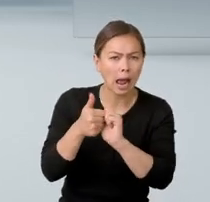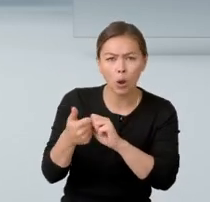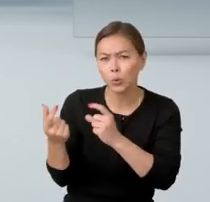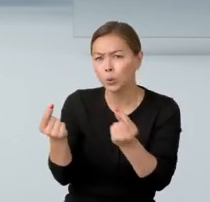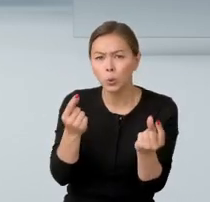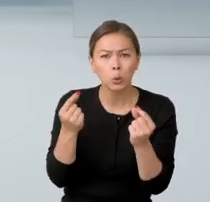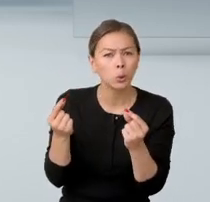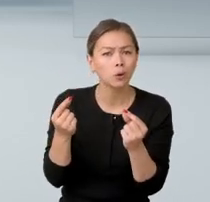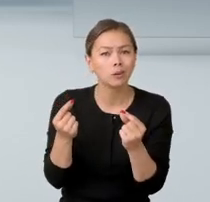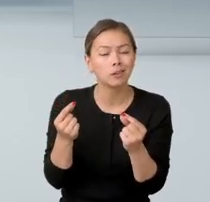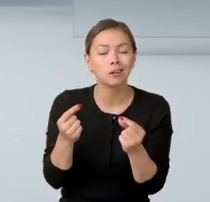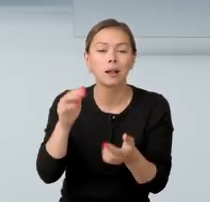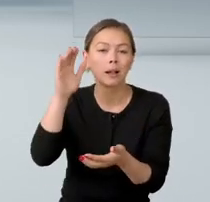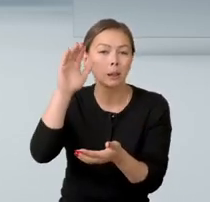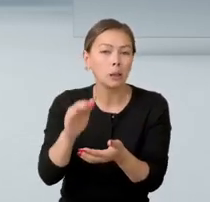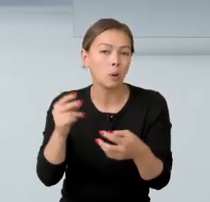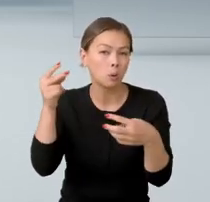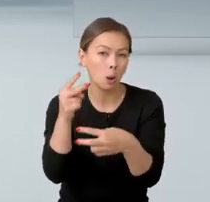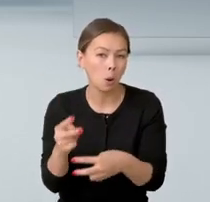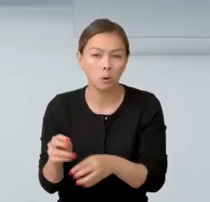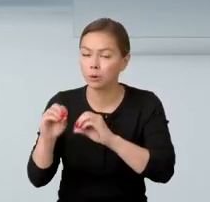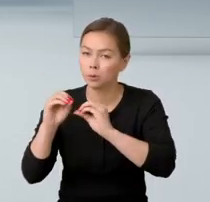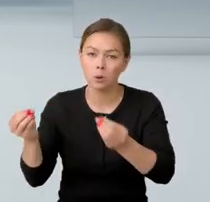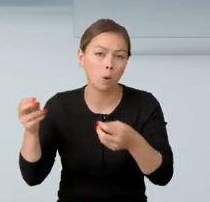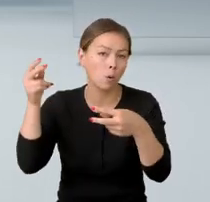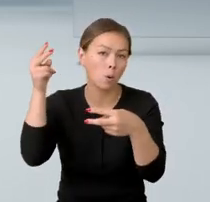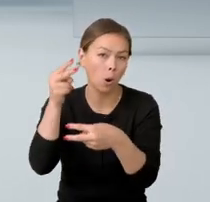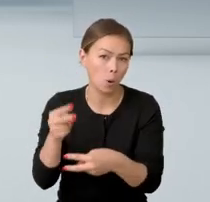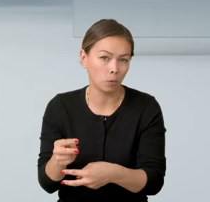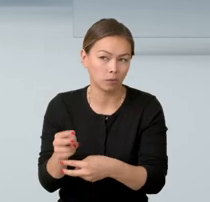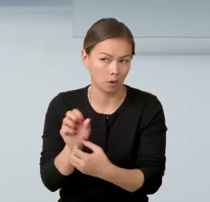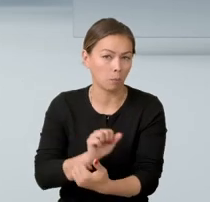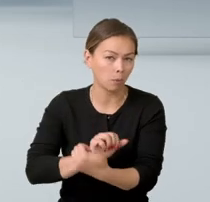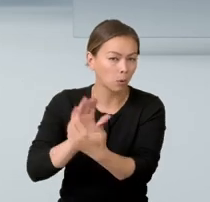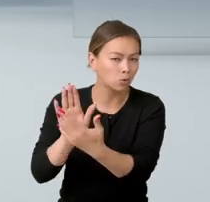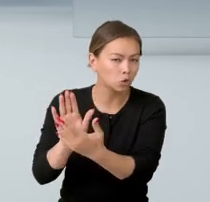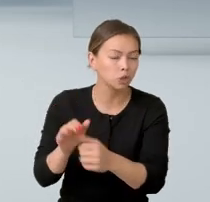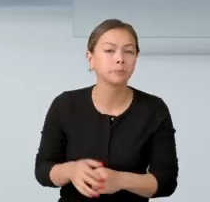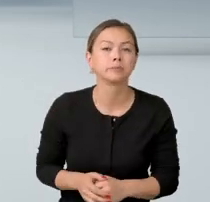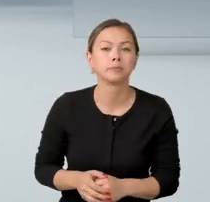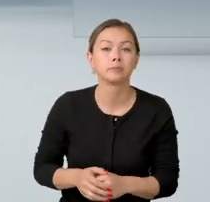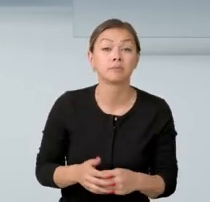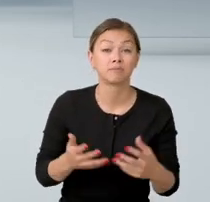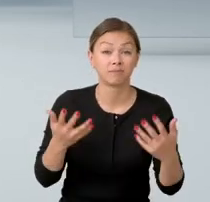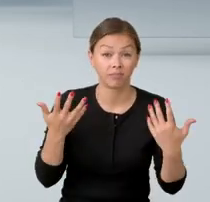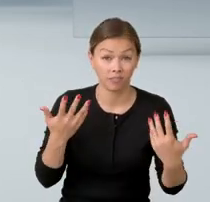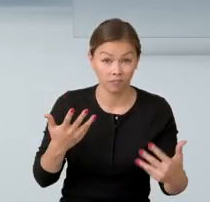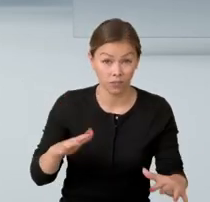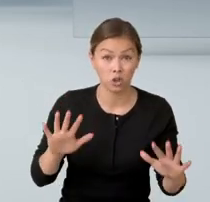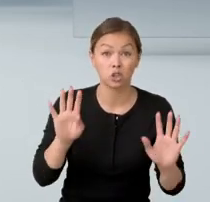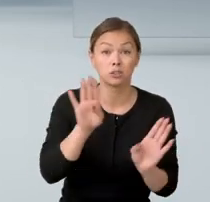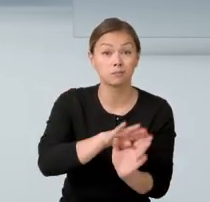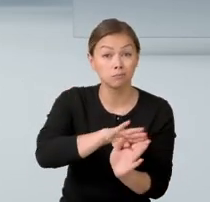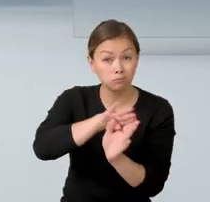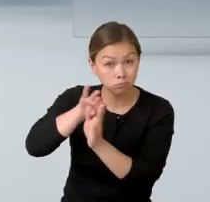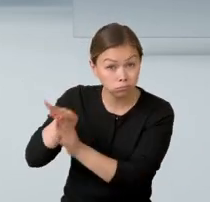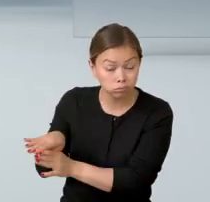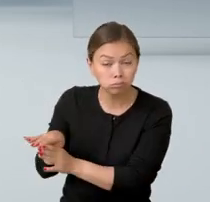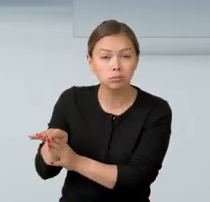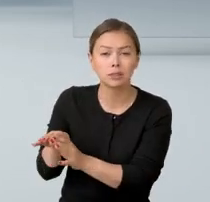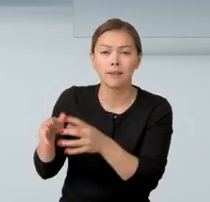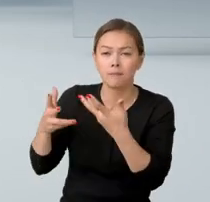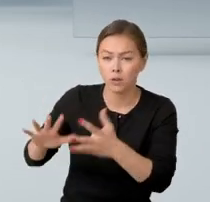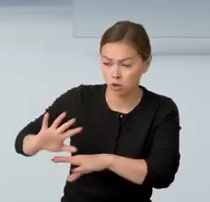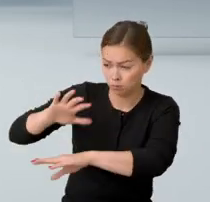do that in a very low code no code approach as you can see at that point we already